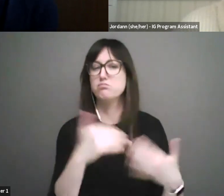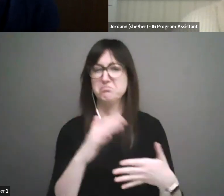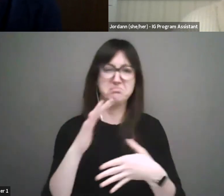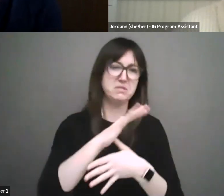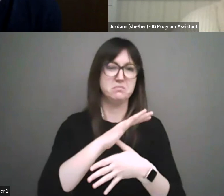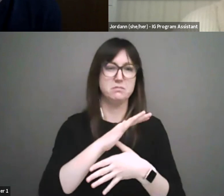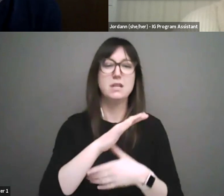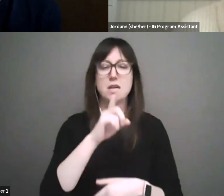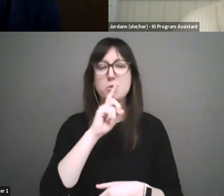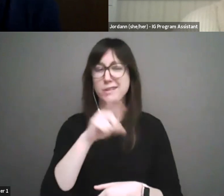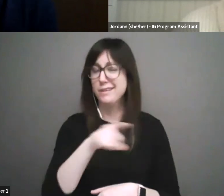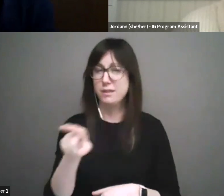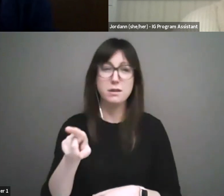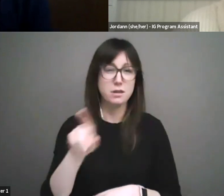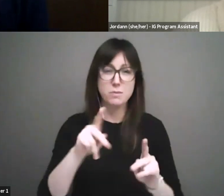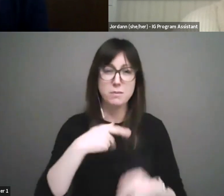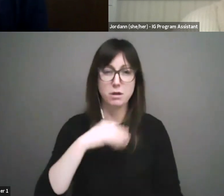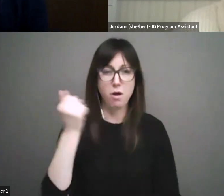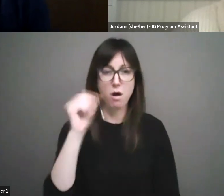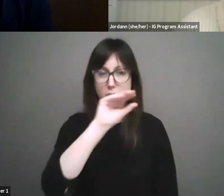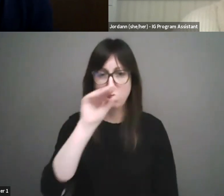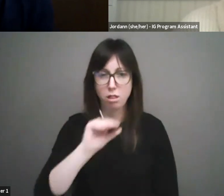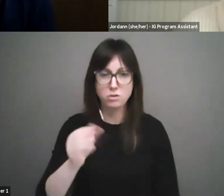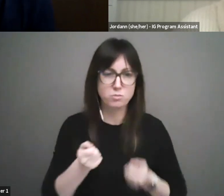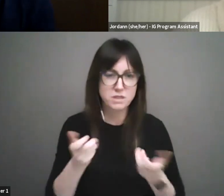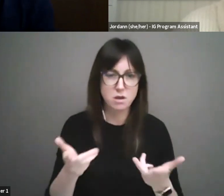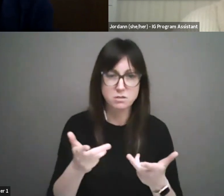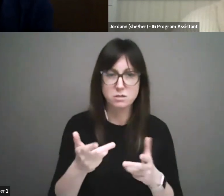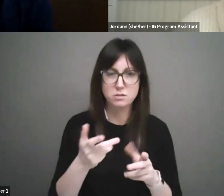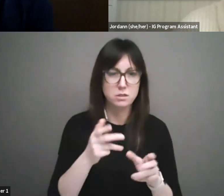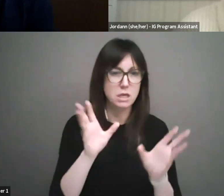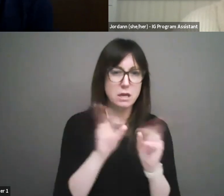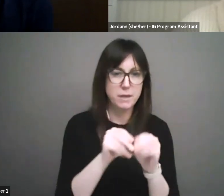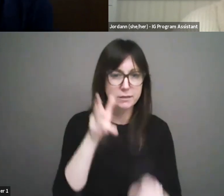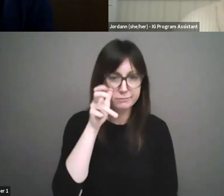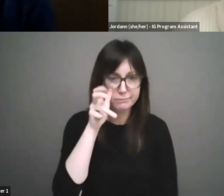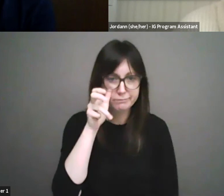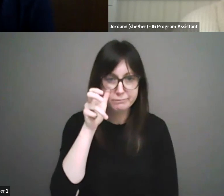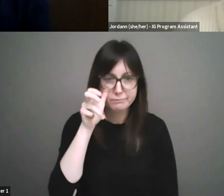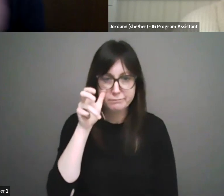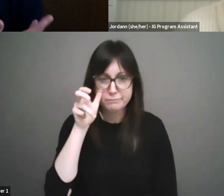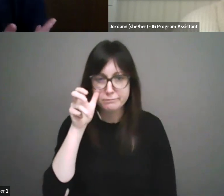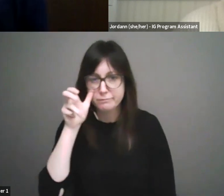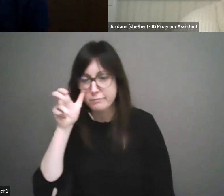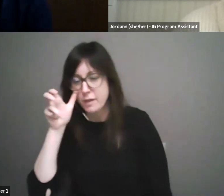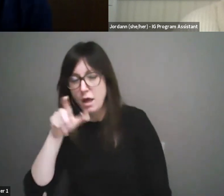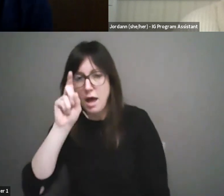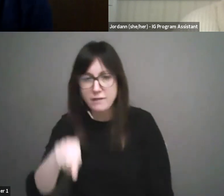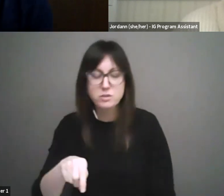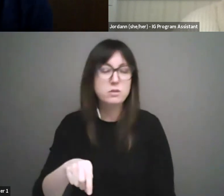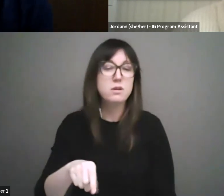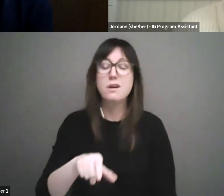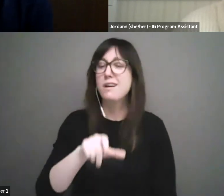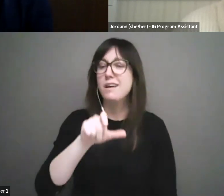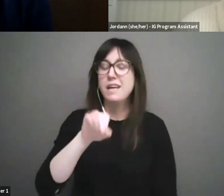Zoom fatigue or zoomed out. If we're on meetings all the time, I rather create a video, just even if I need to explain